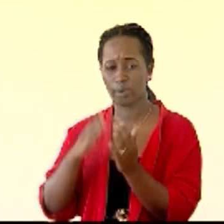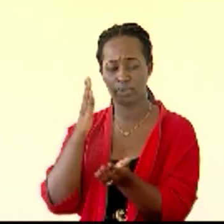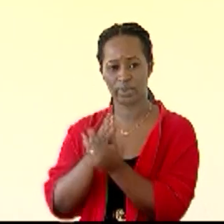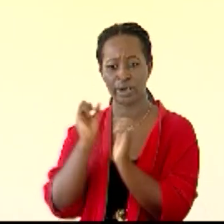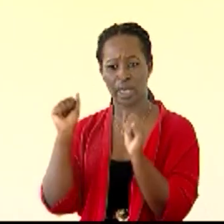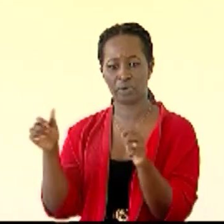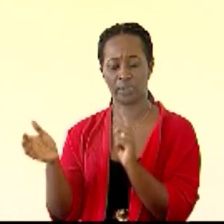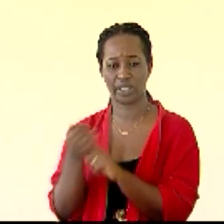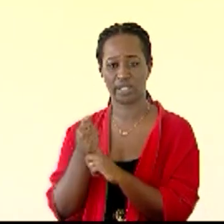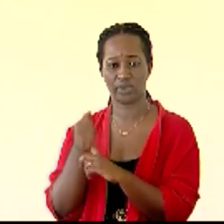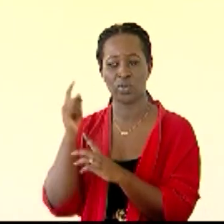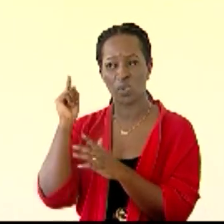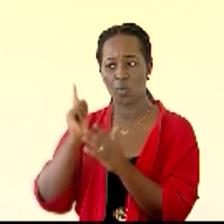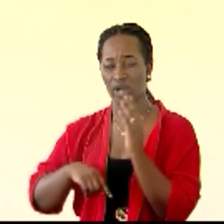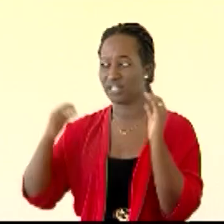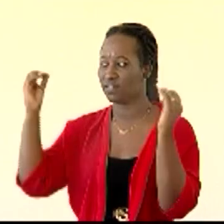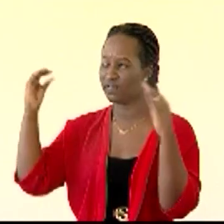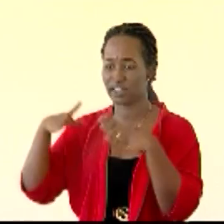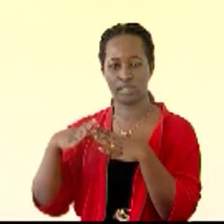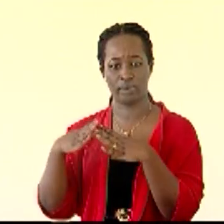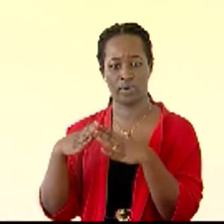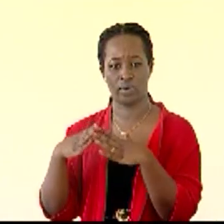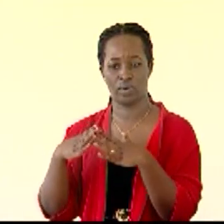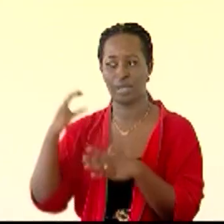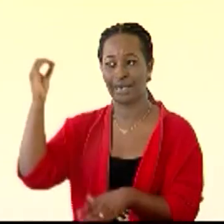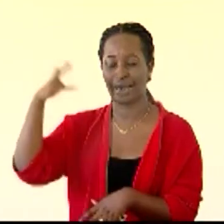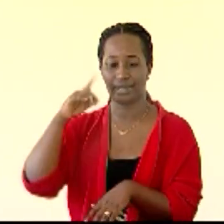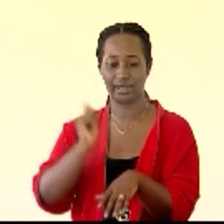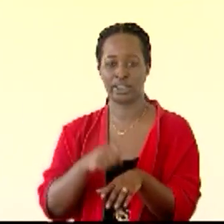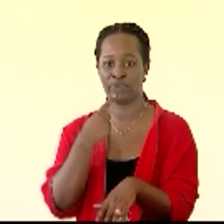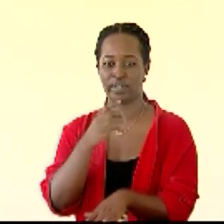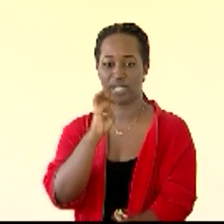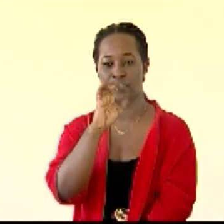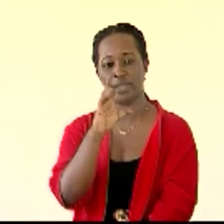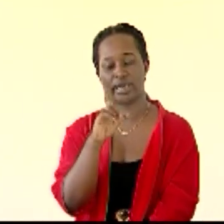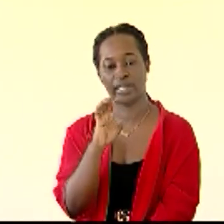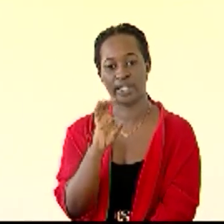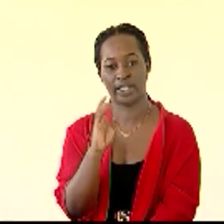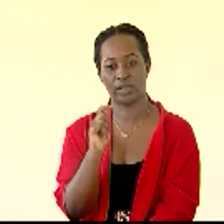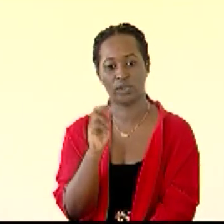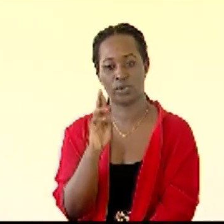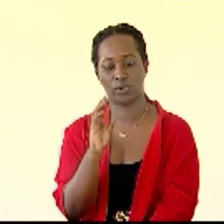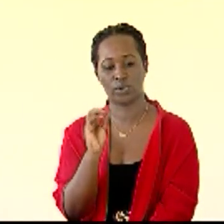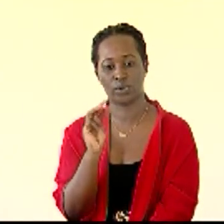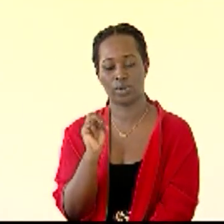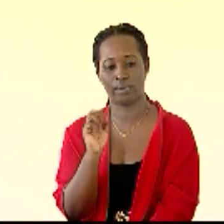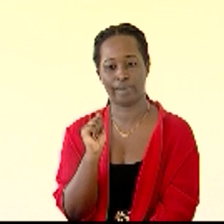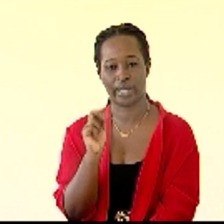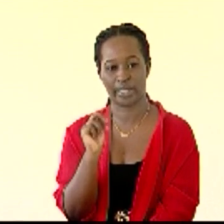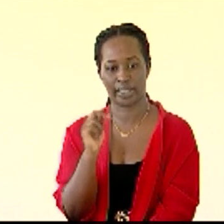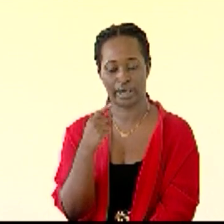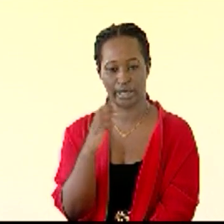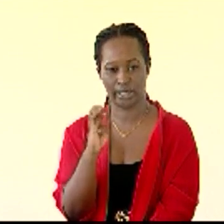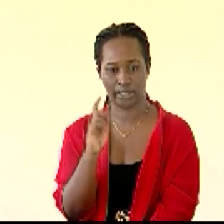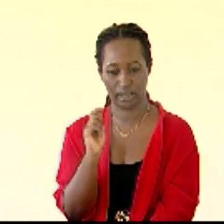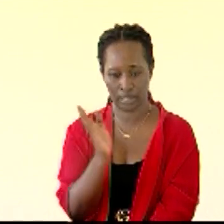we get? What is visible light? When we talk of the electromagnetic spectrum, what is usable by the plant? It's what